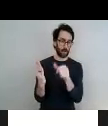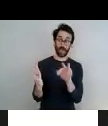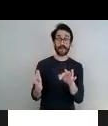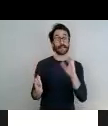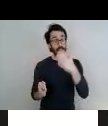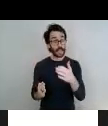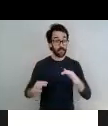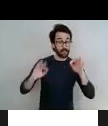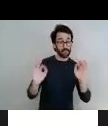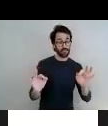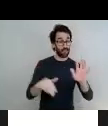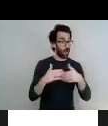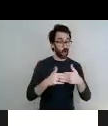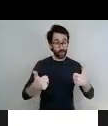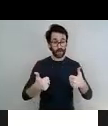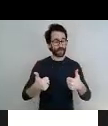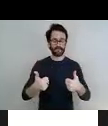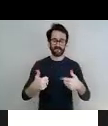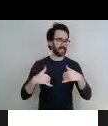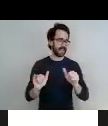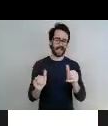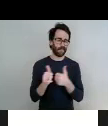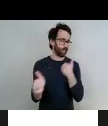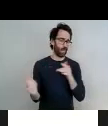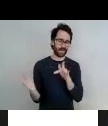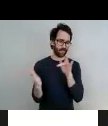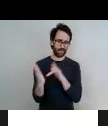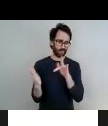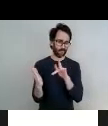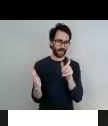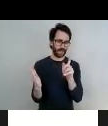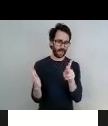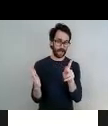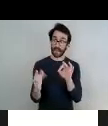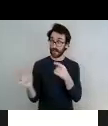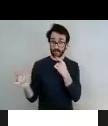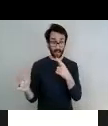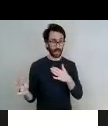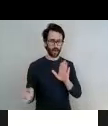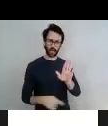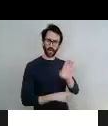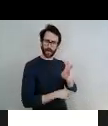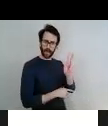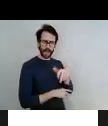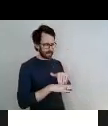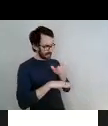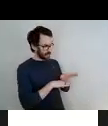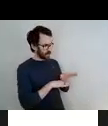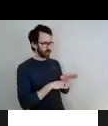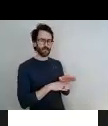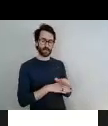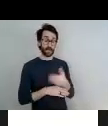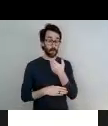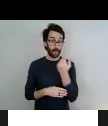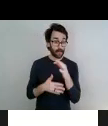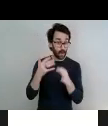link. And we mentioned if they claim to be your financial institution, you're always better off to log in to